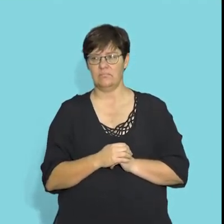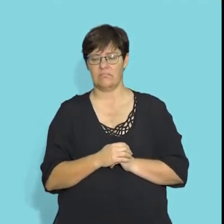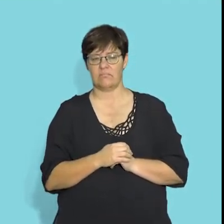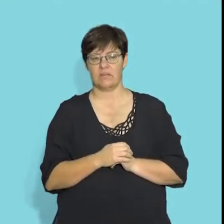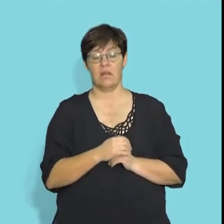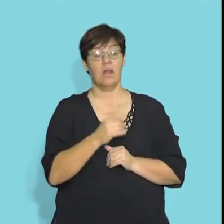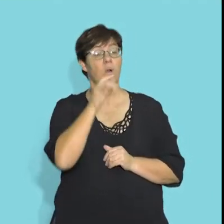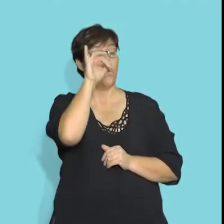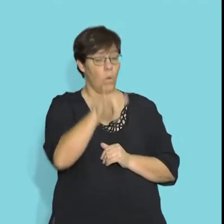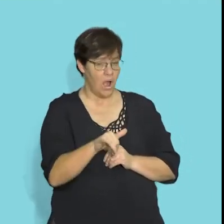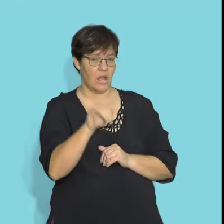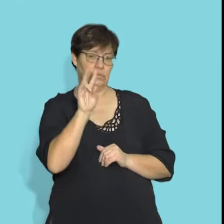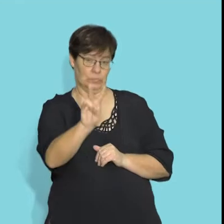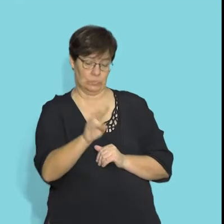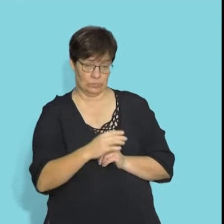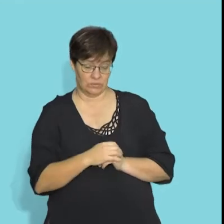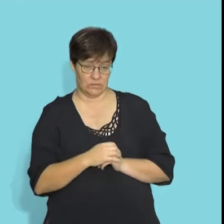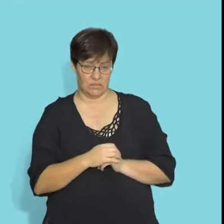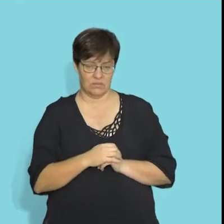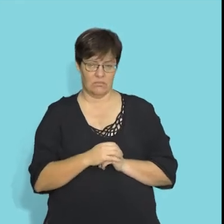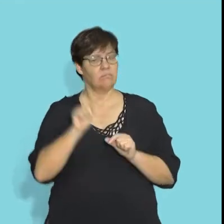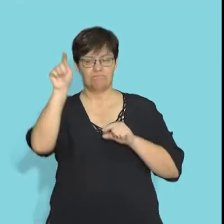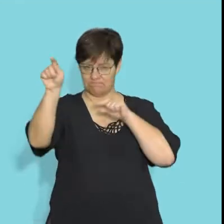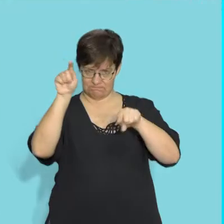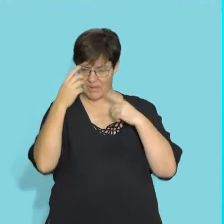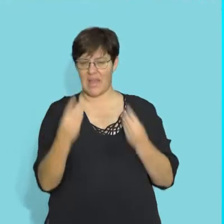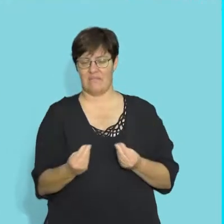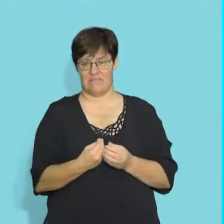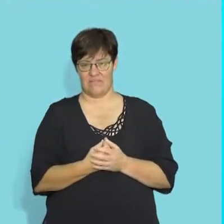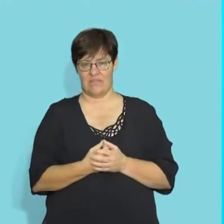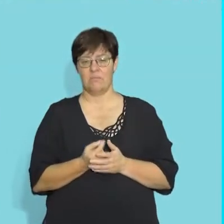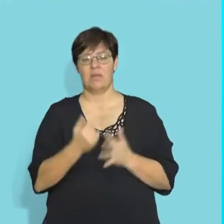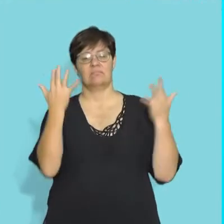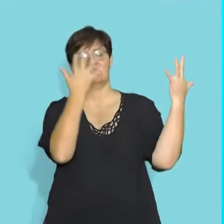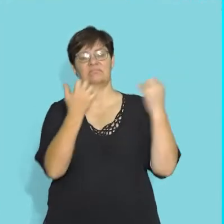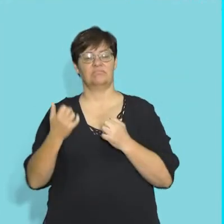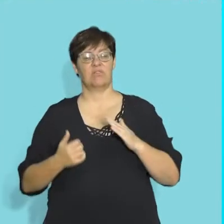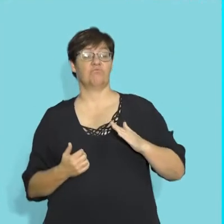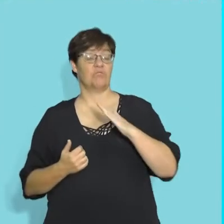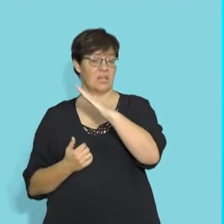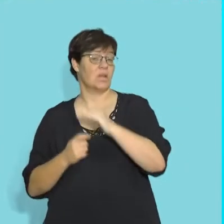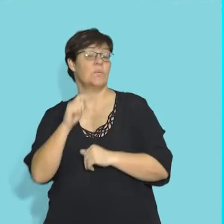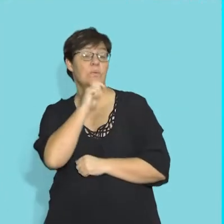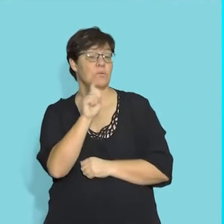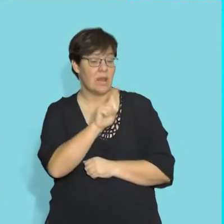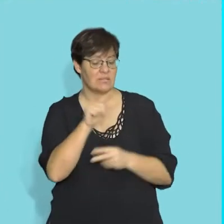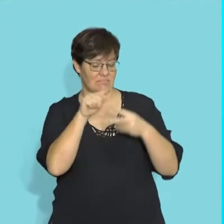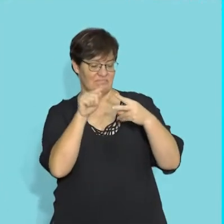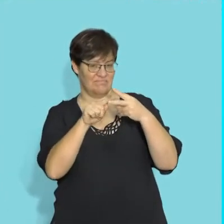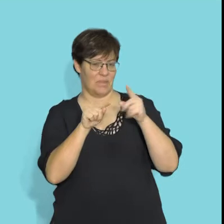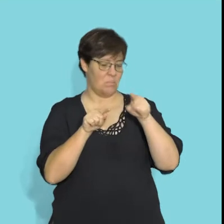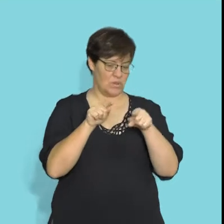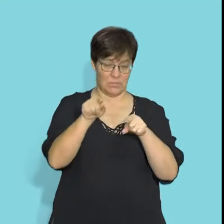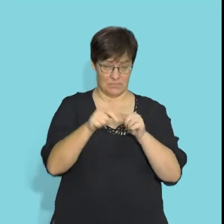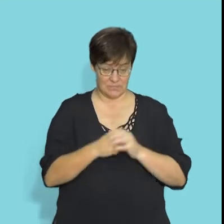and the y value is 2. And so I've got 2 points, and I can go and calculate the gradient using those 2